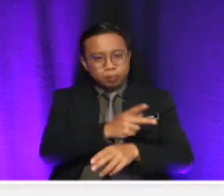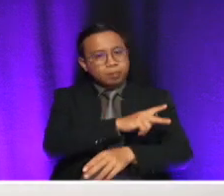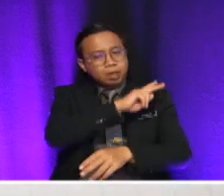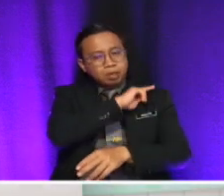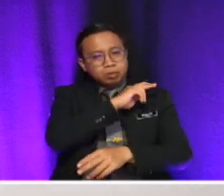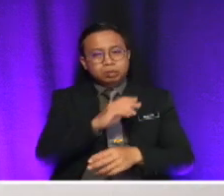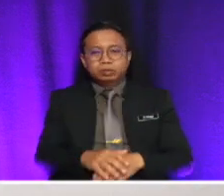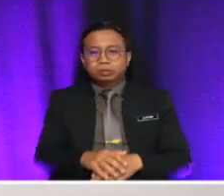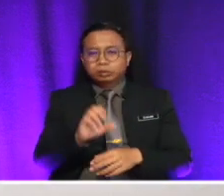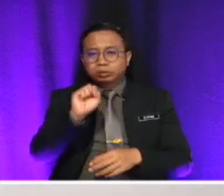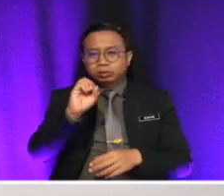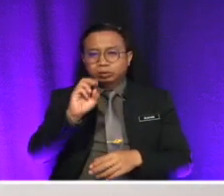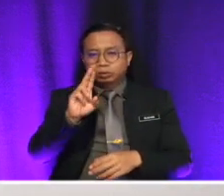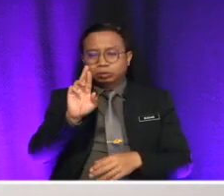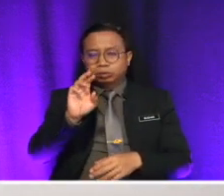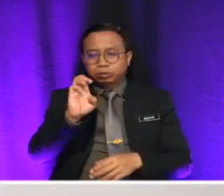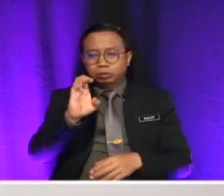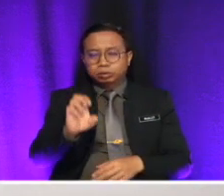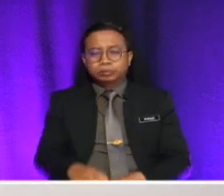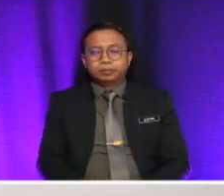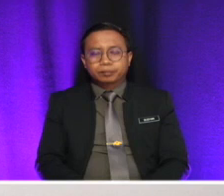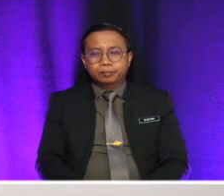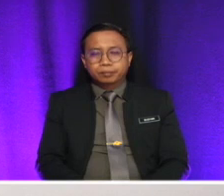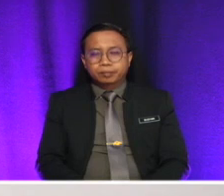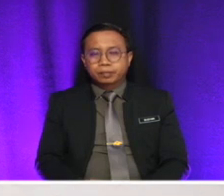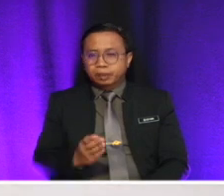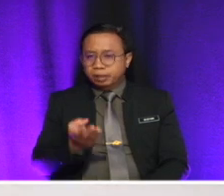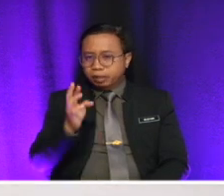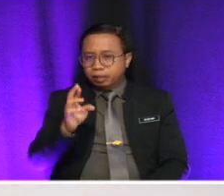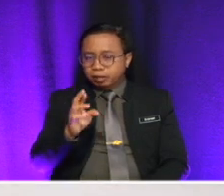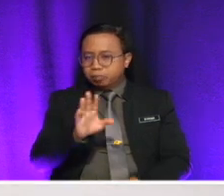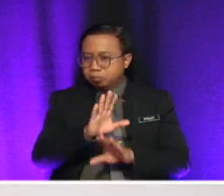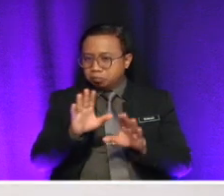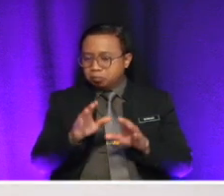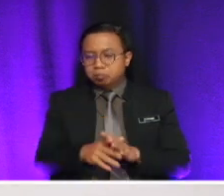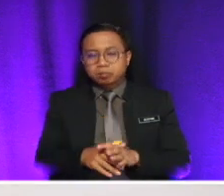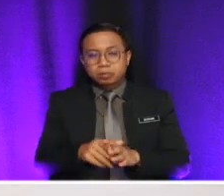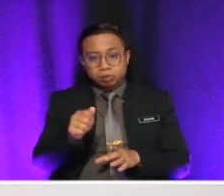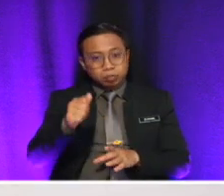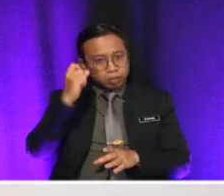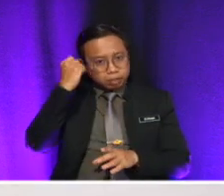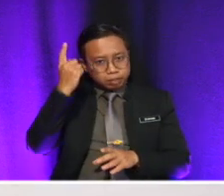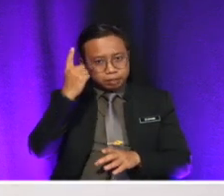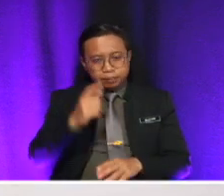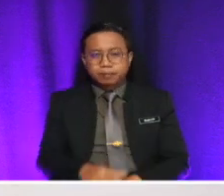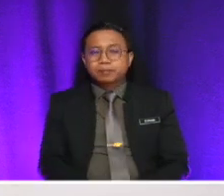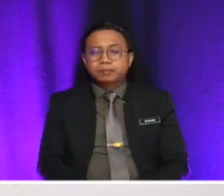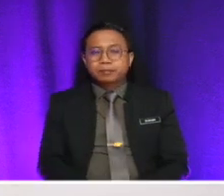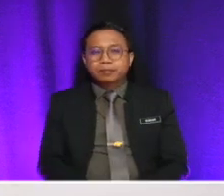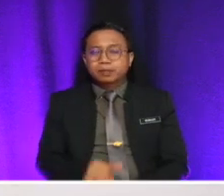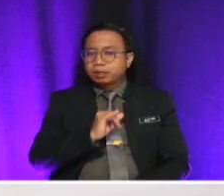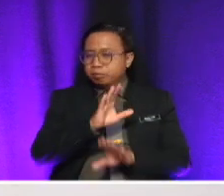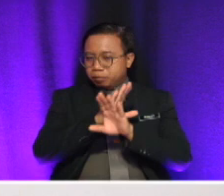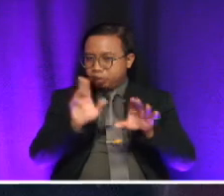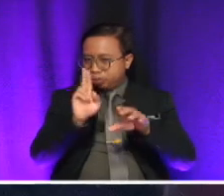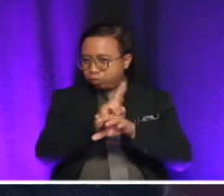how you were trying with the ball just now. Yes, but they were not the same ball. So now you understand, Shafiqah? Yes, I understand now, so I cannot use